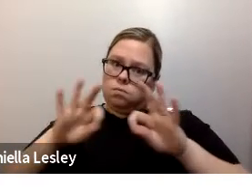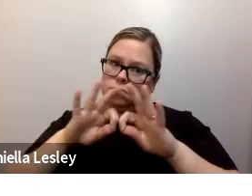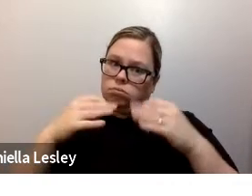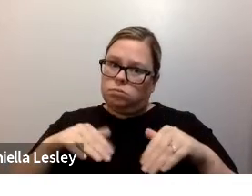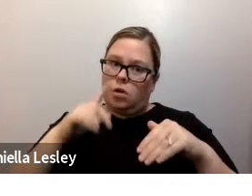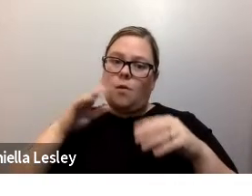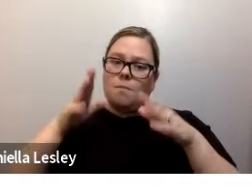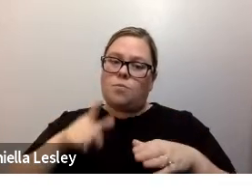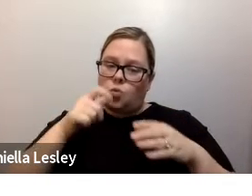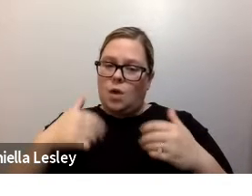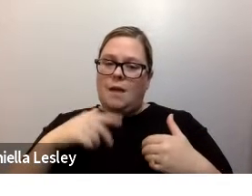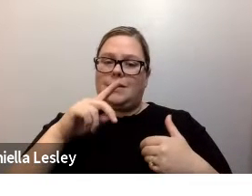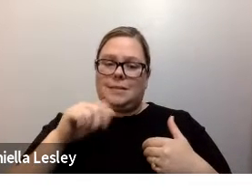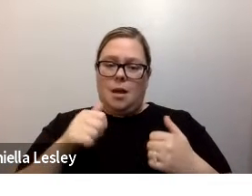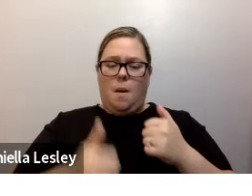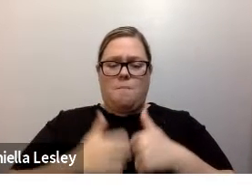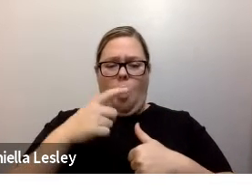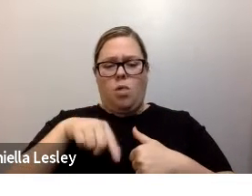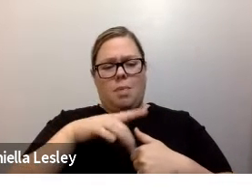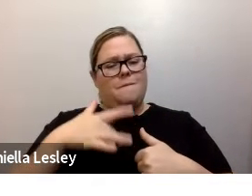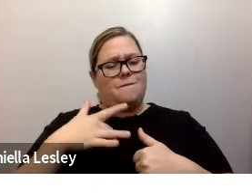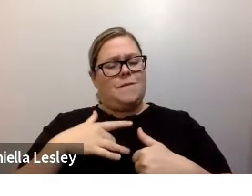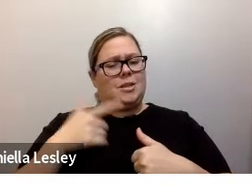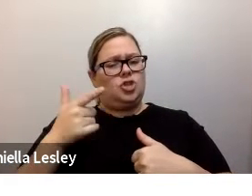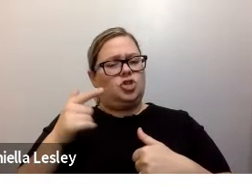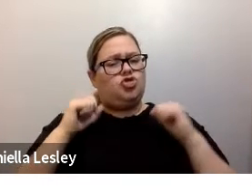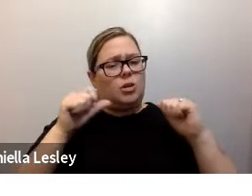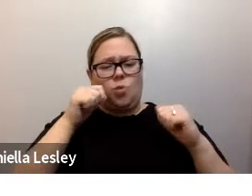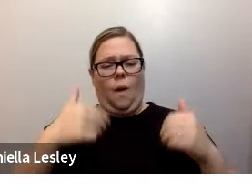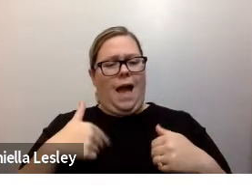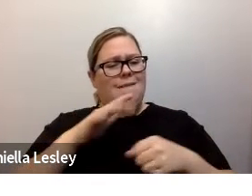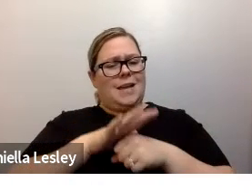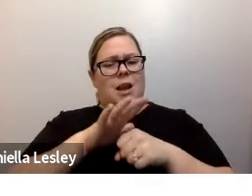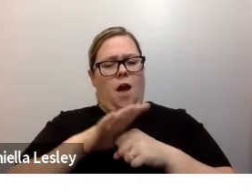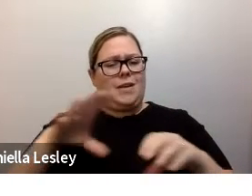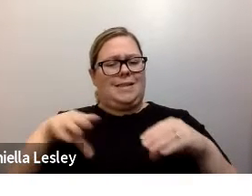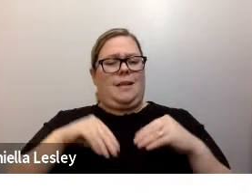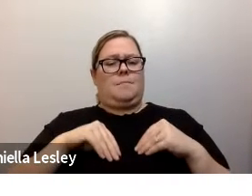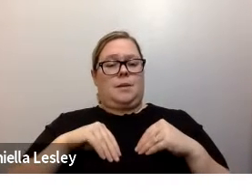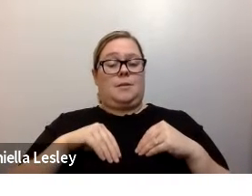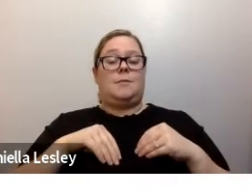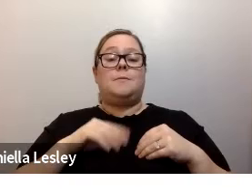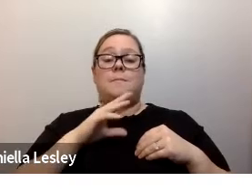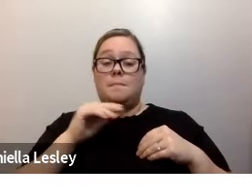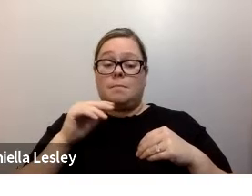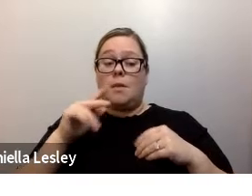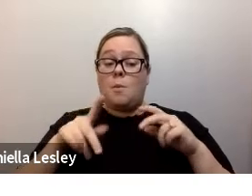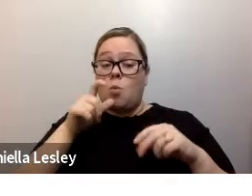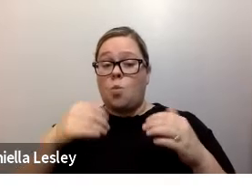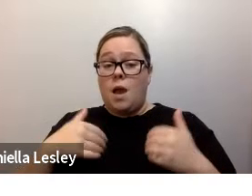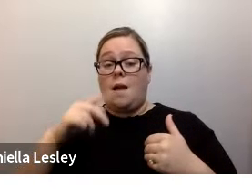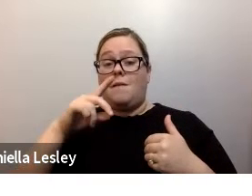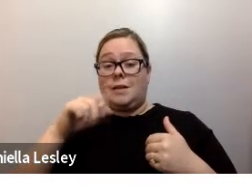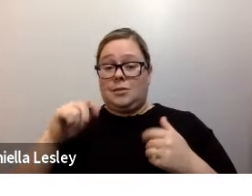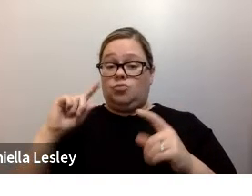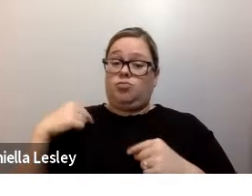with a gym, and most of them feel like gyms lack this. And for those with a disability, thus far in our